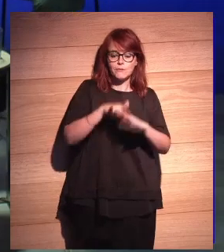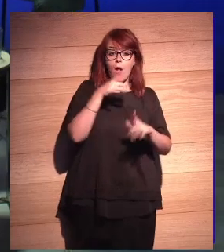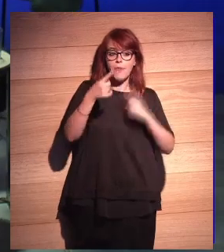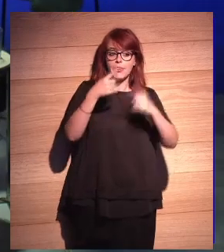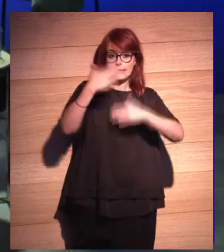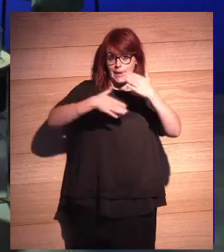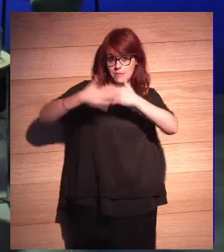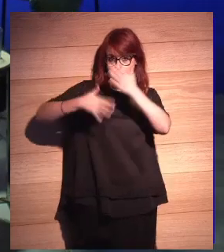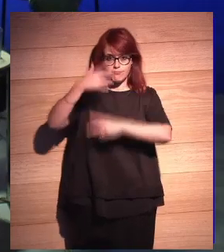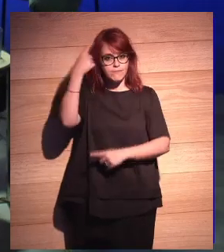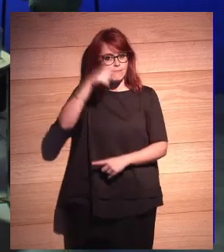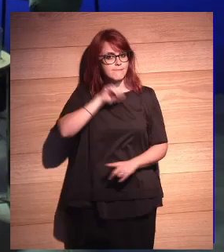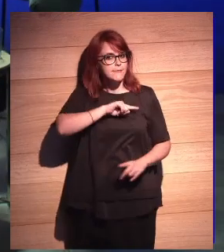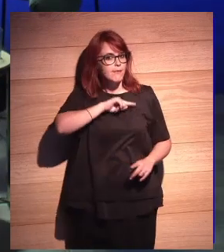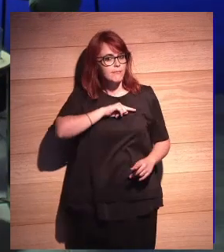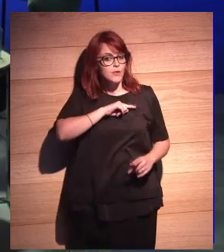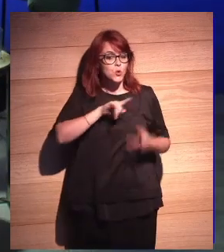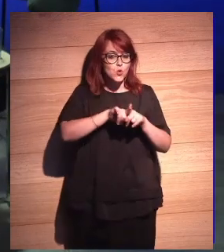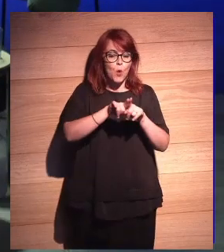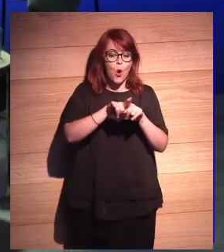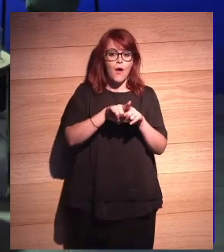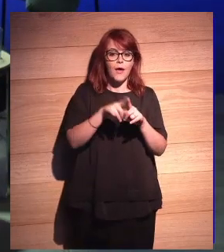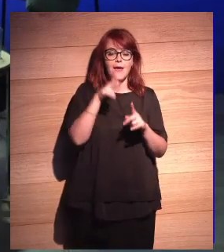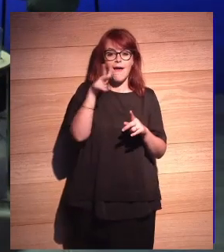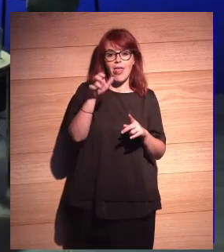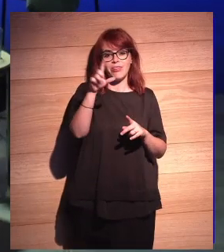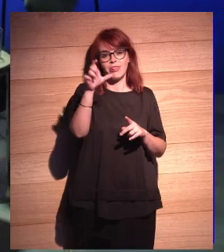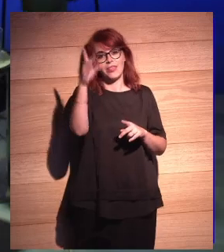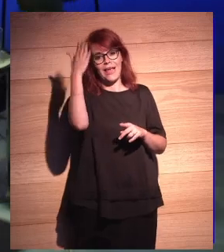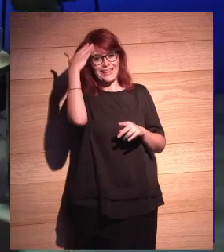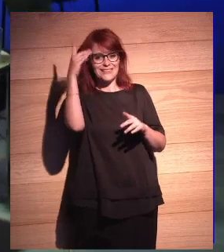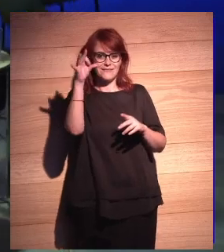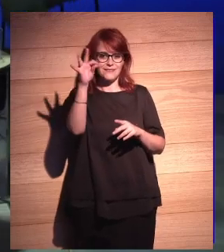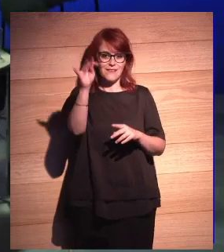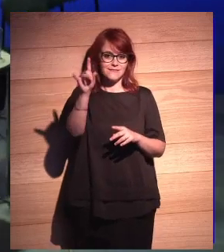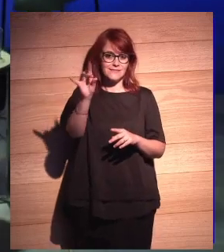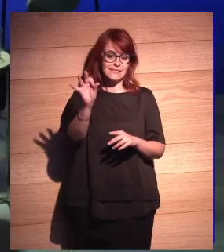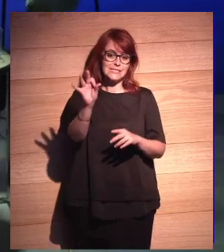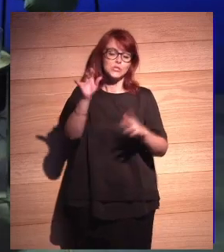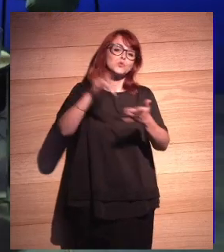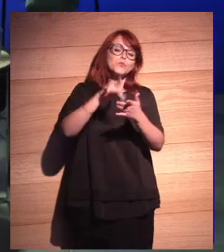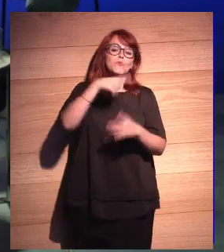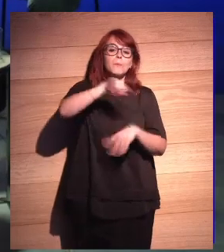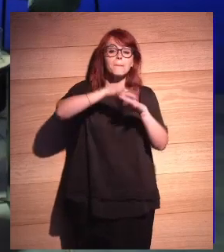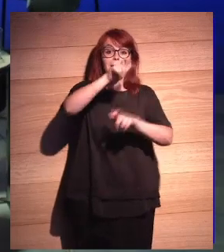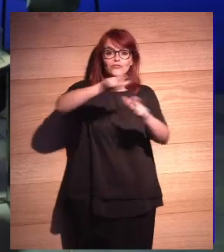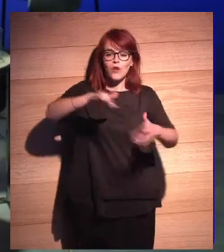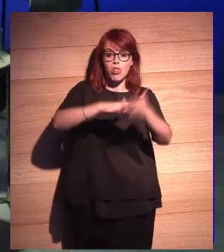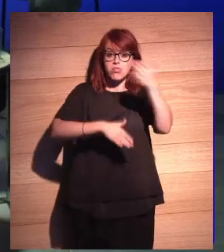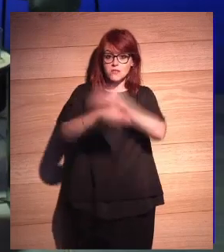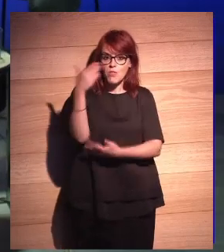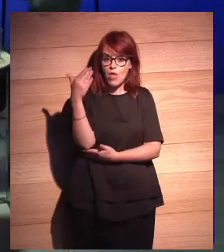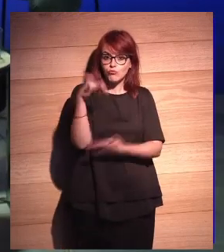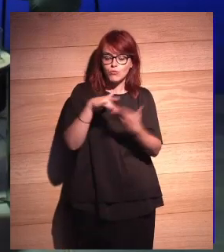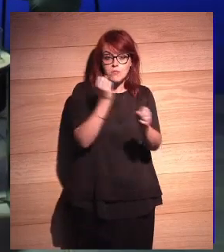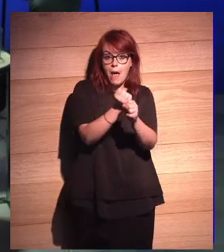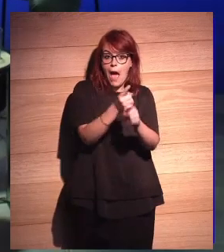haptic response. And from my viewpoint, this is a limitation from the headsets that you're using in this type